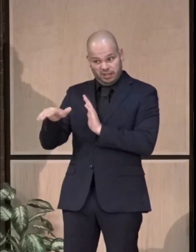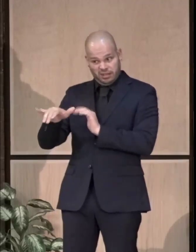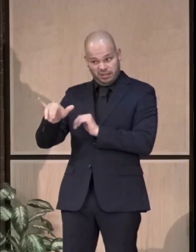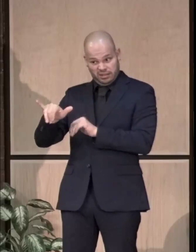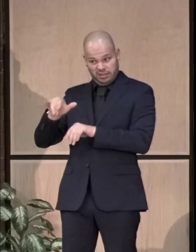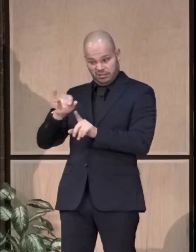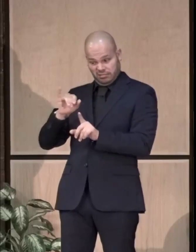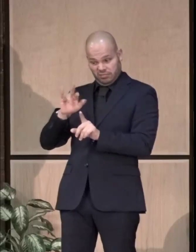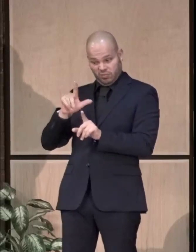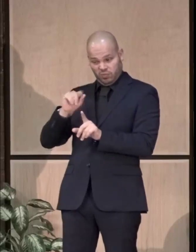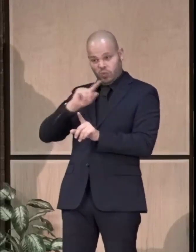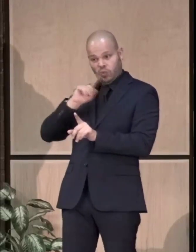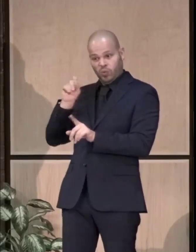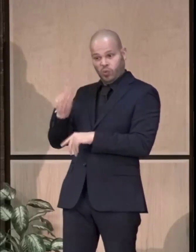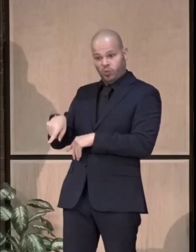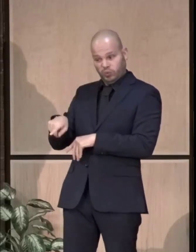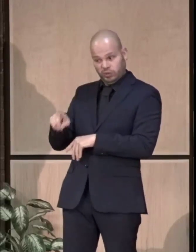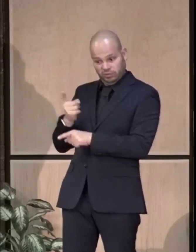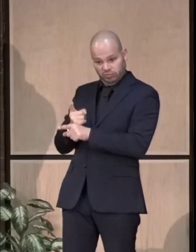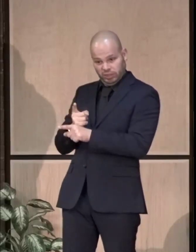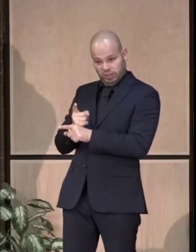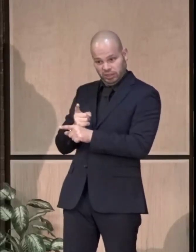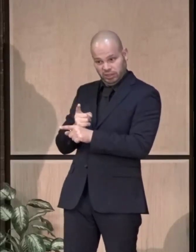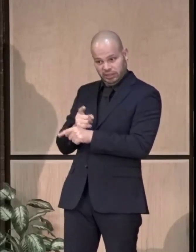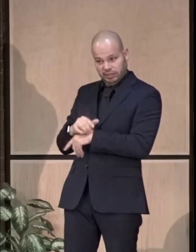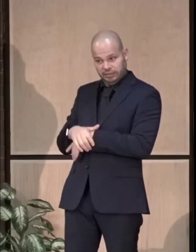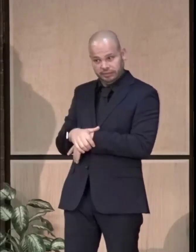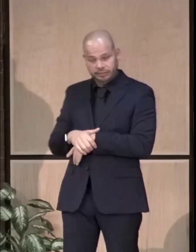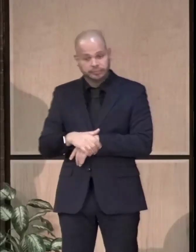the 20th of July refers to the